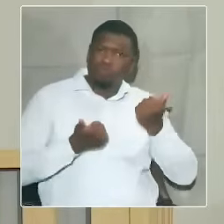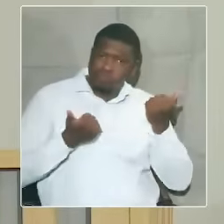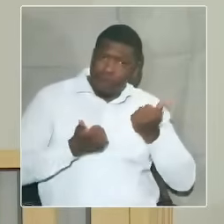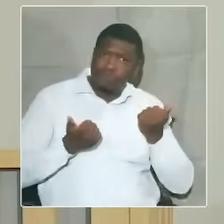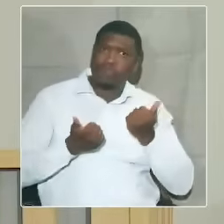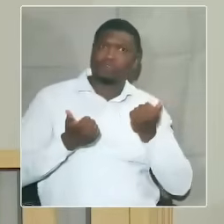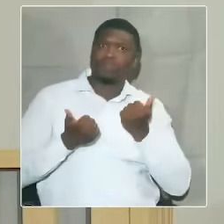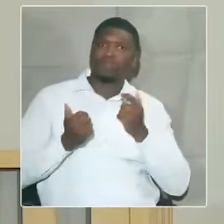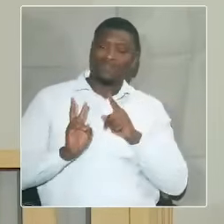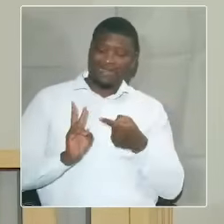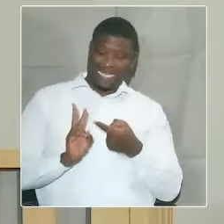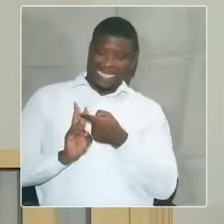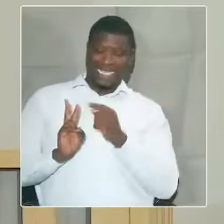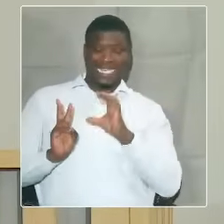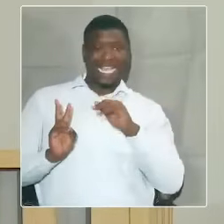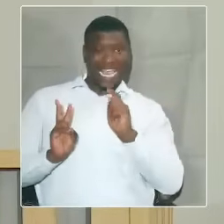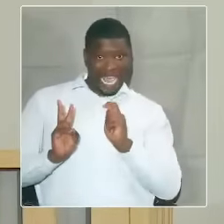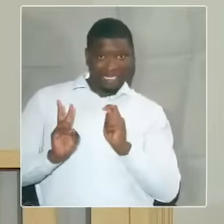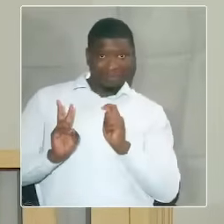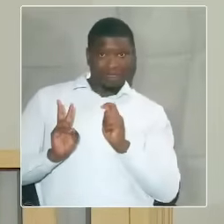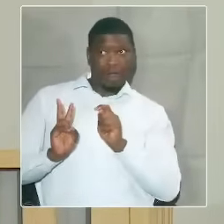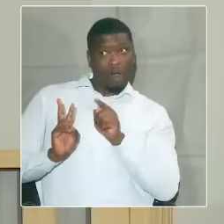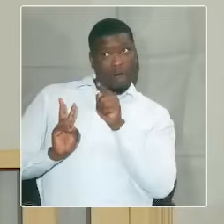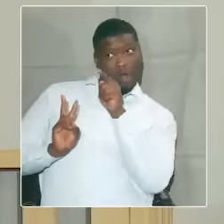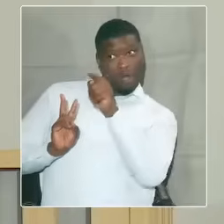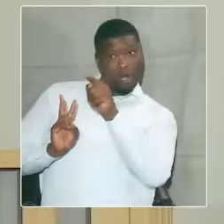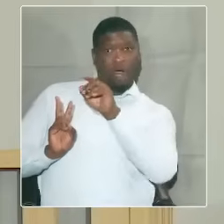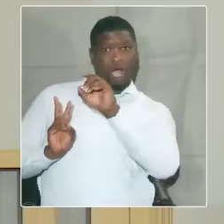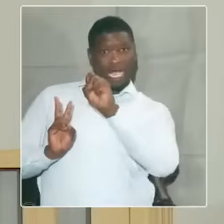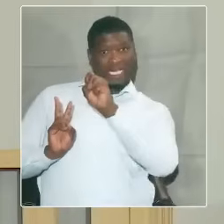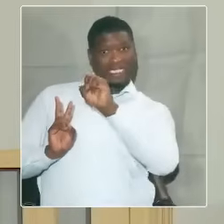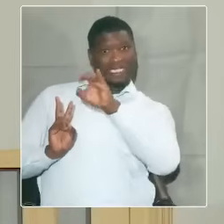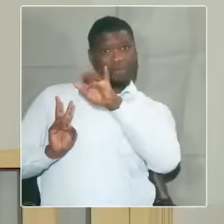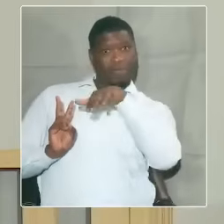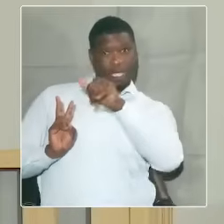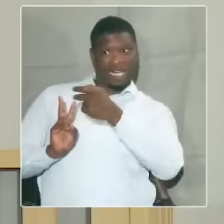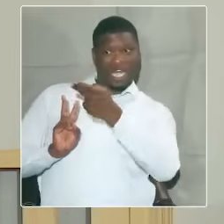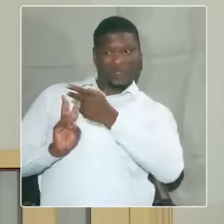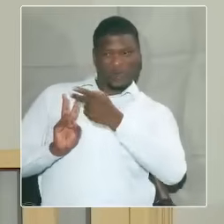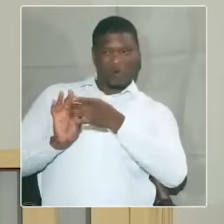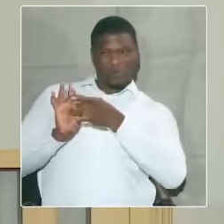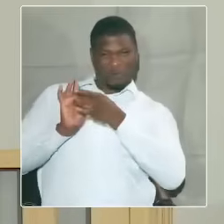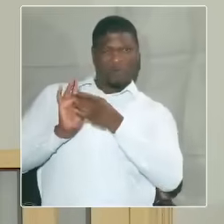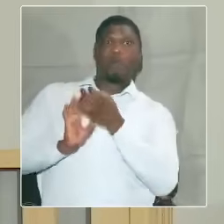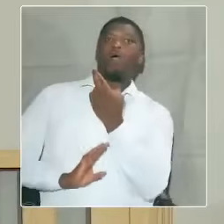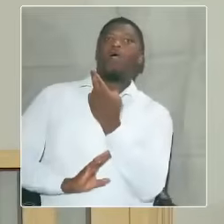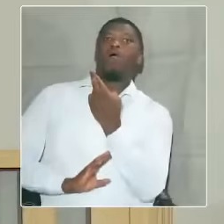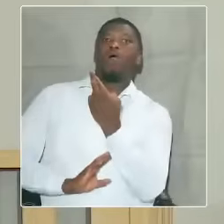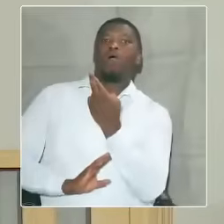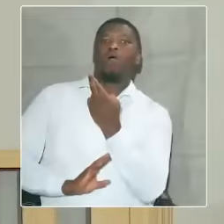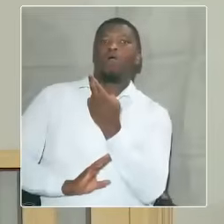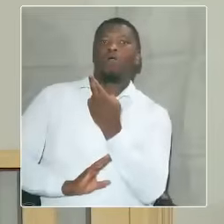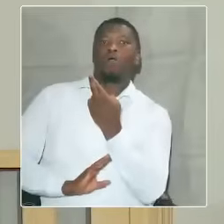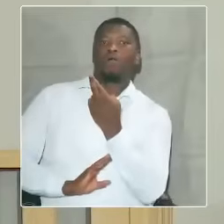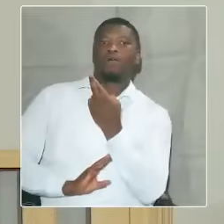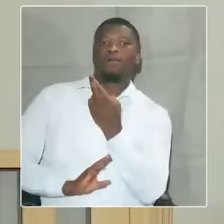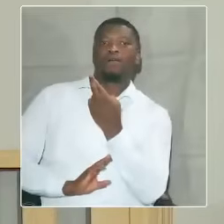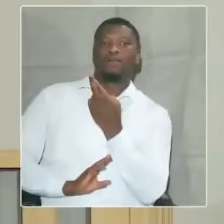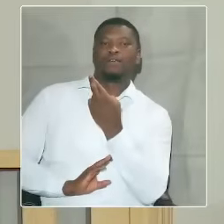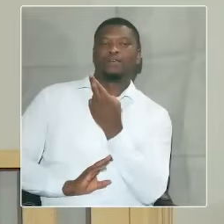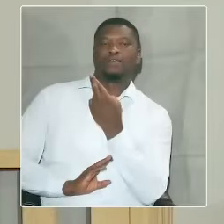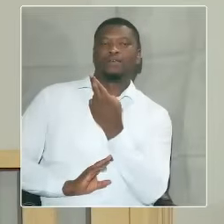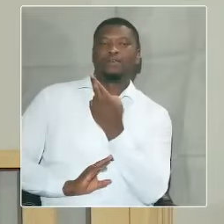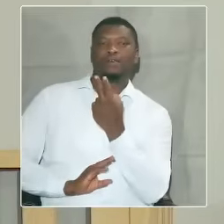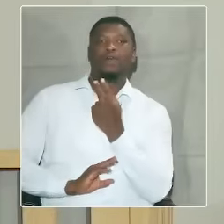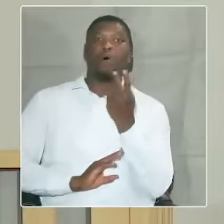further said he's aware that between Mr. Matlala and General Spear, they are